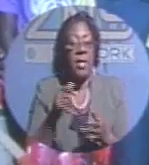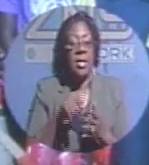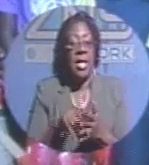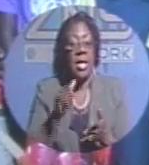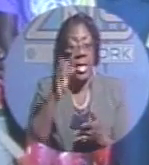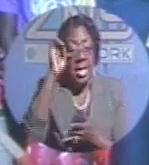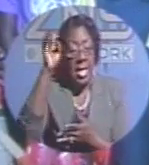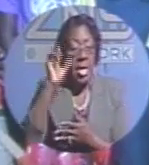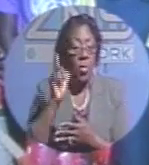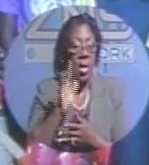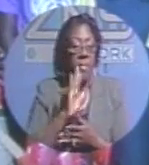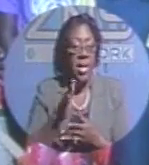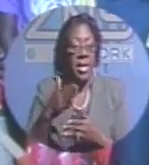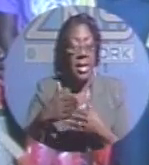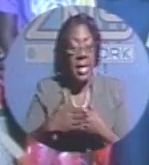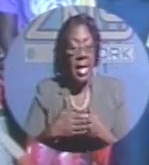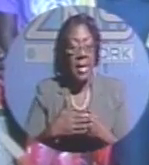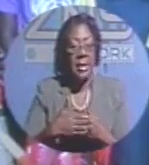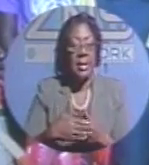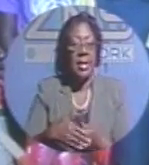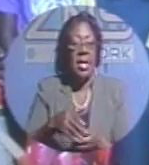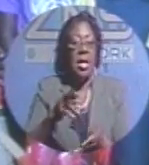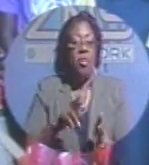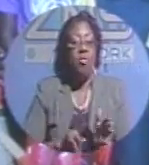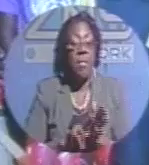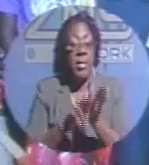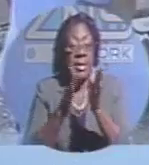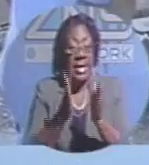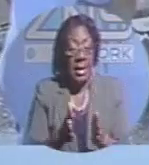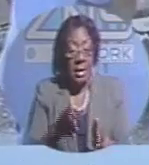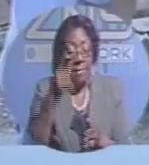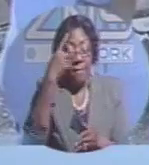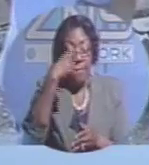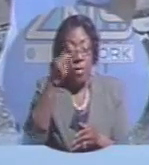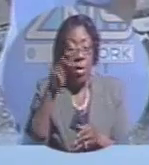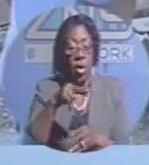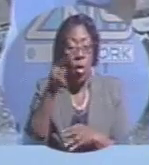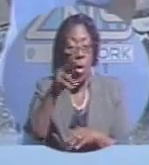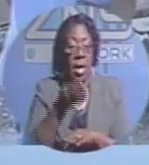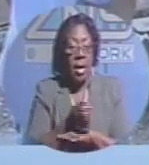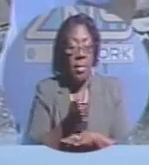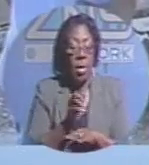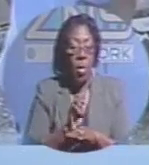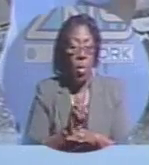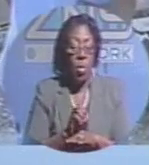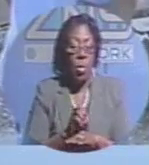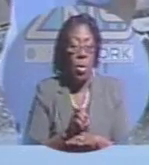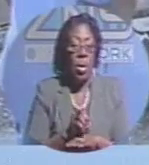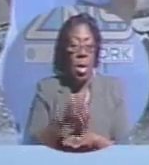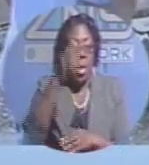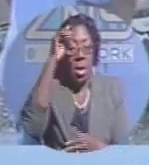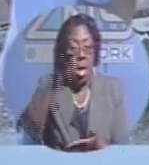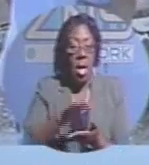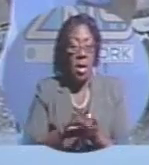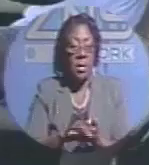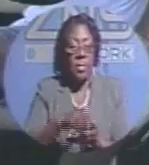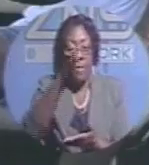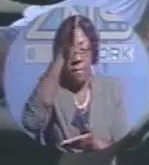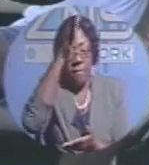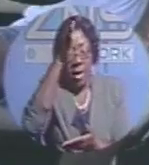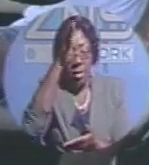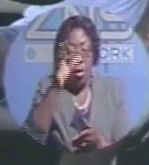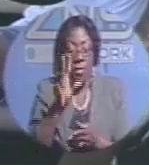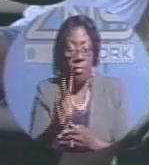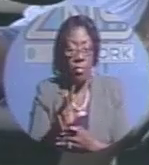of Parliament for North Abaco, molding the youth is just one of Greg Gomez's primary concerns. The husband, father of three,